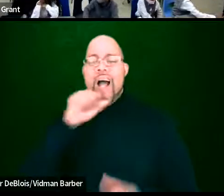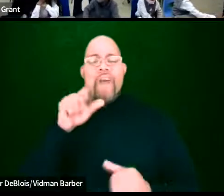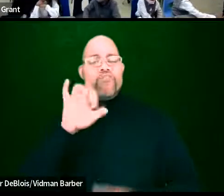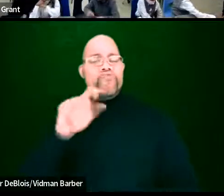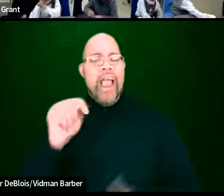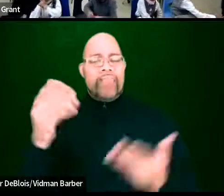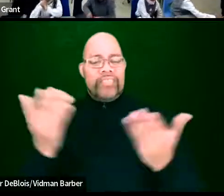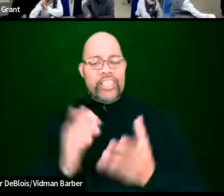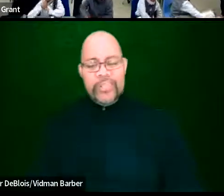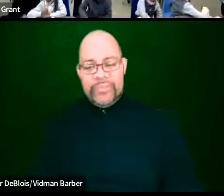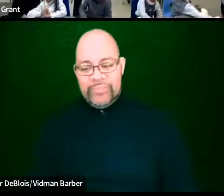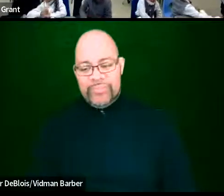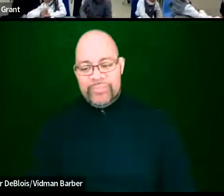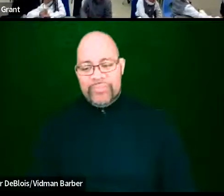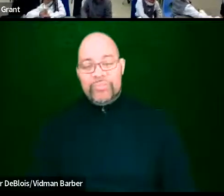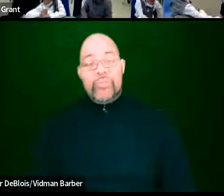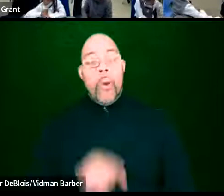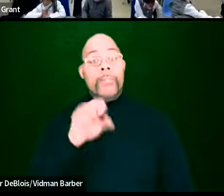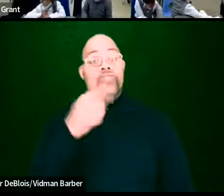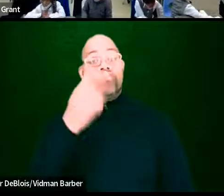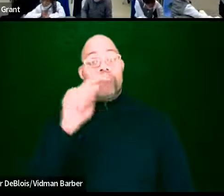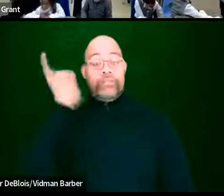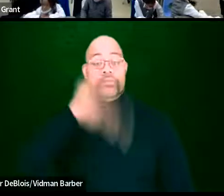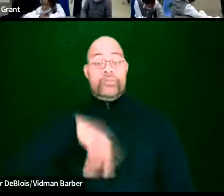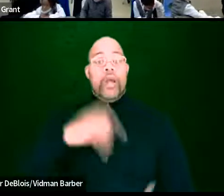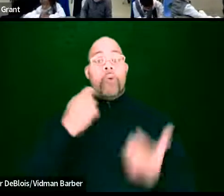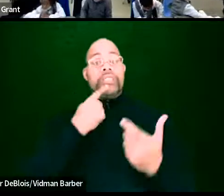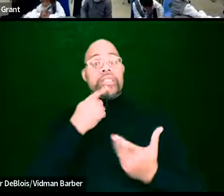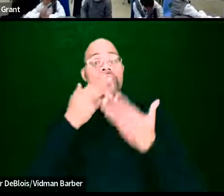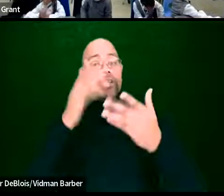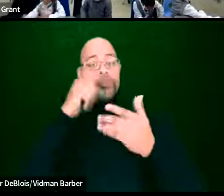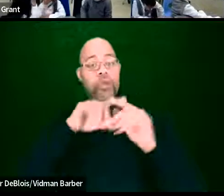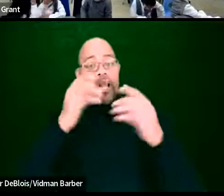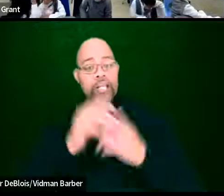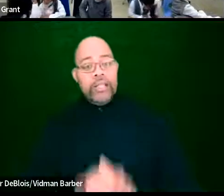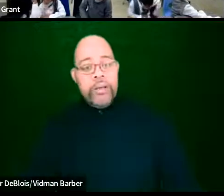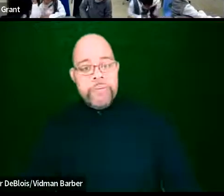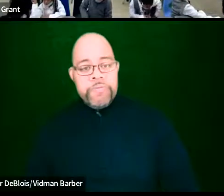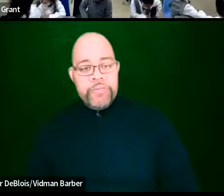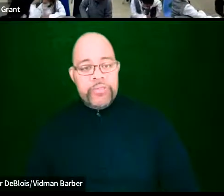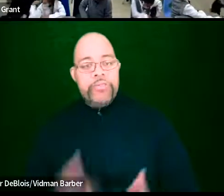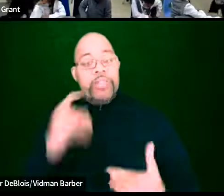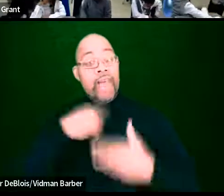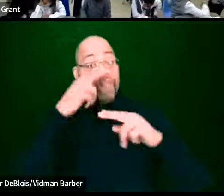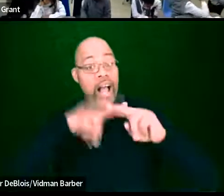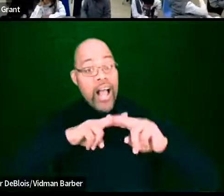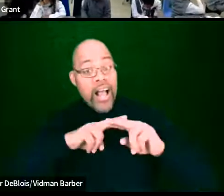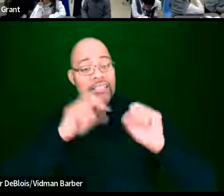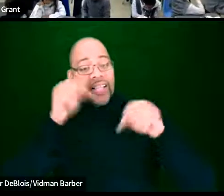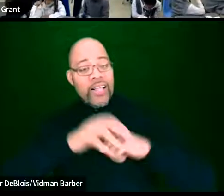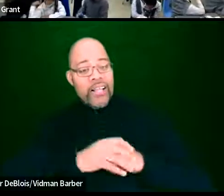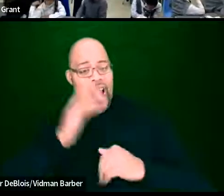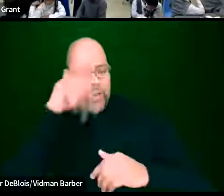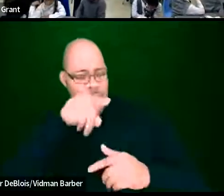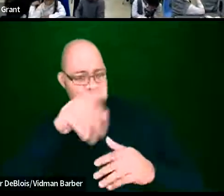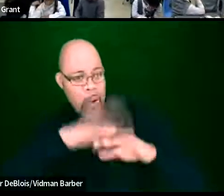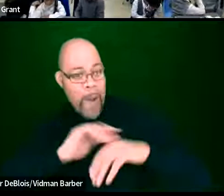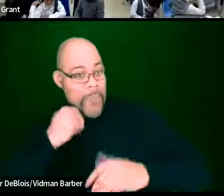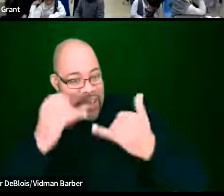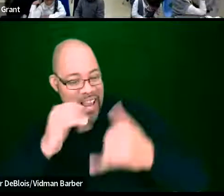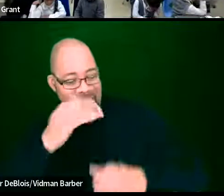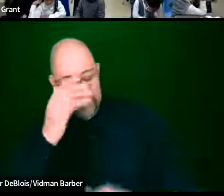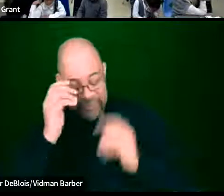here. So Miss Grant, I just want to say thank you to your class. Everyone, did you have fun? I know y'all on mute right